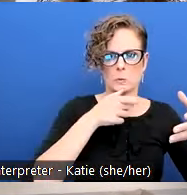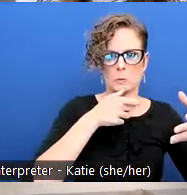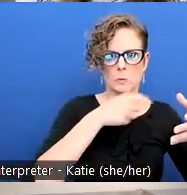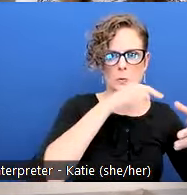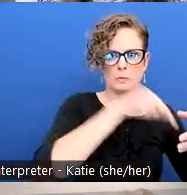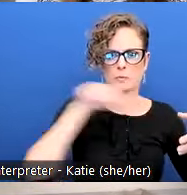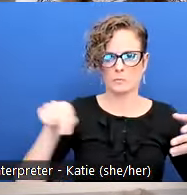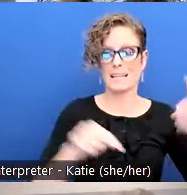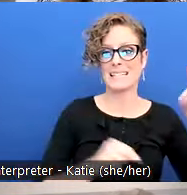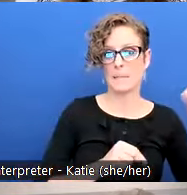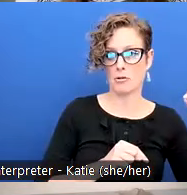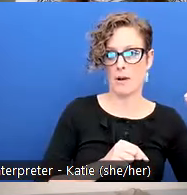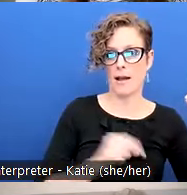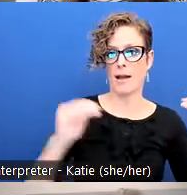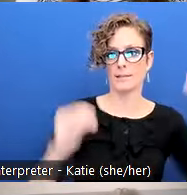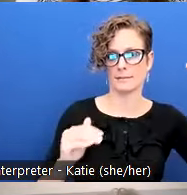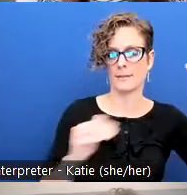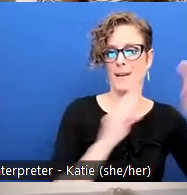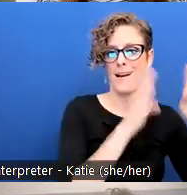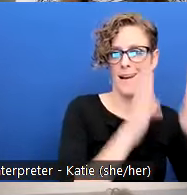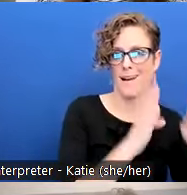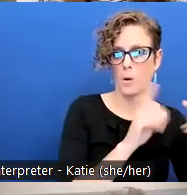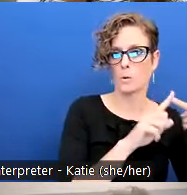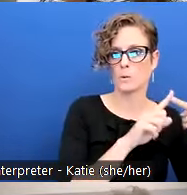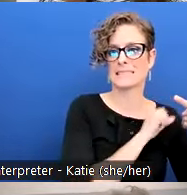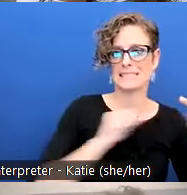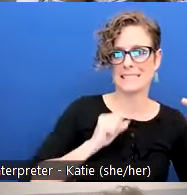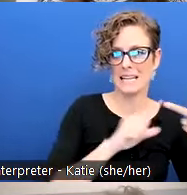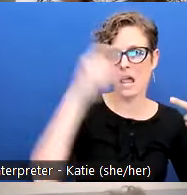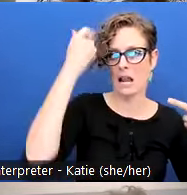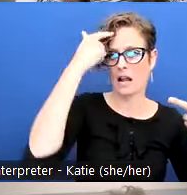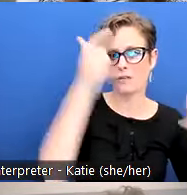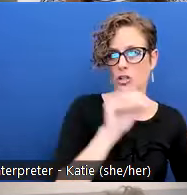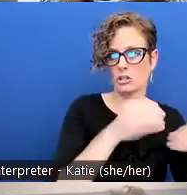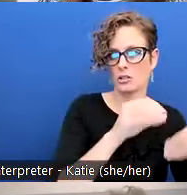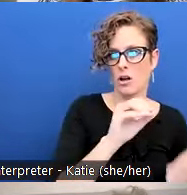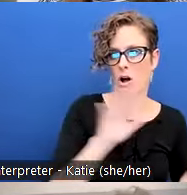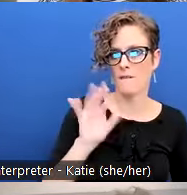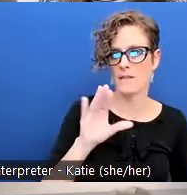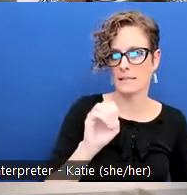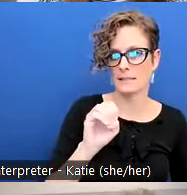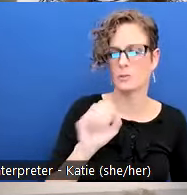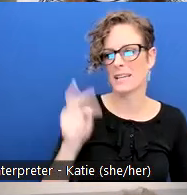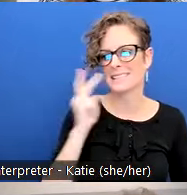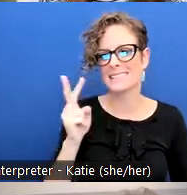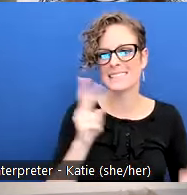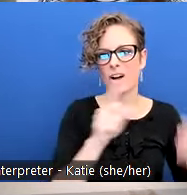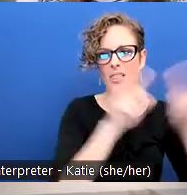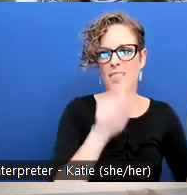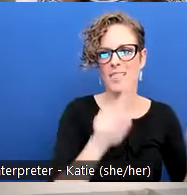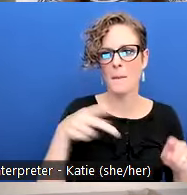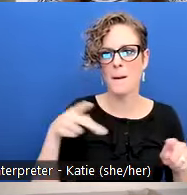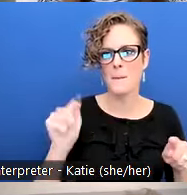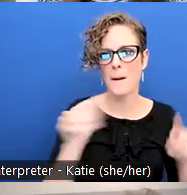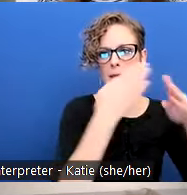the House, the Senate, and the governor's office. And you can see just a breakdown there of the parties, number of each